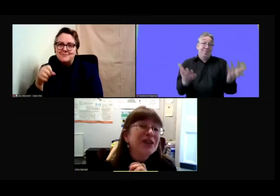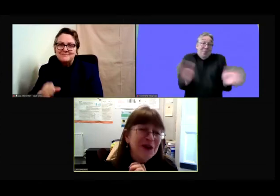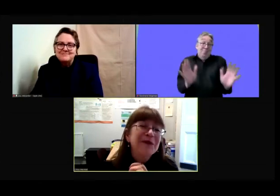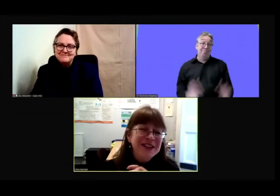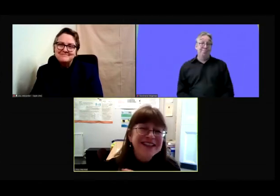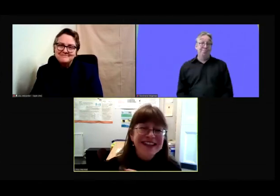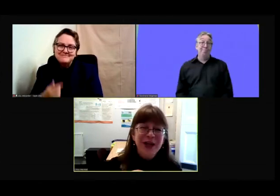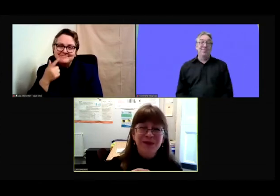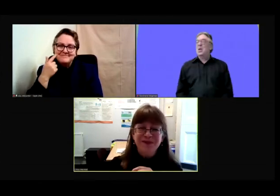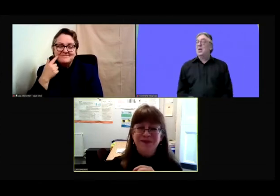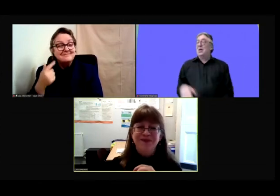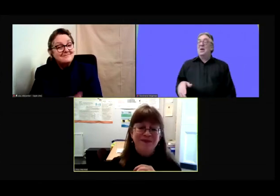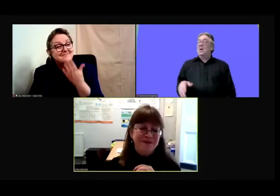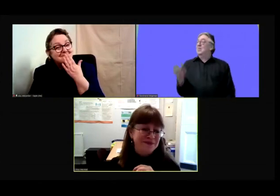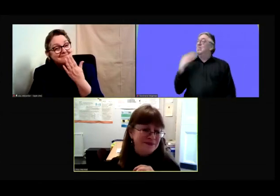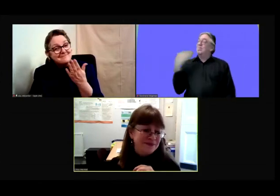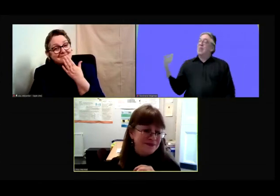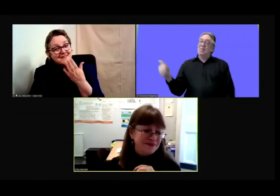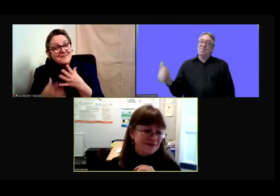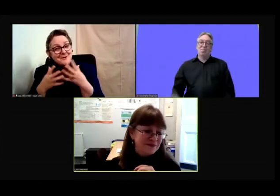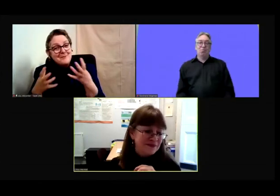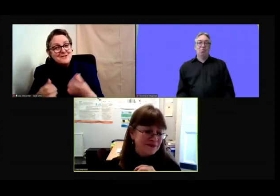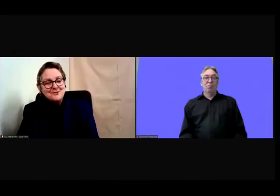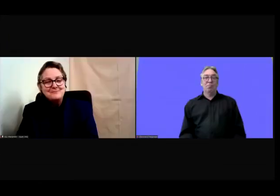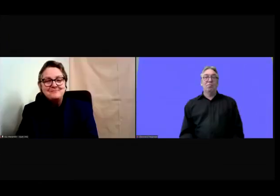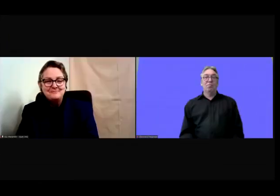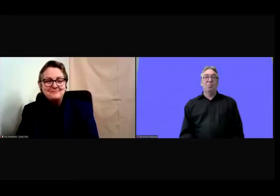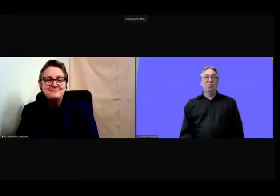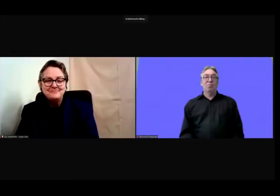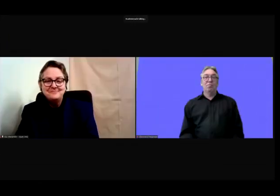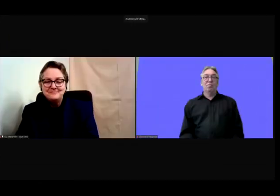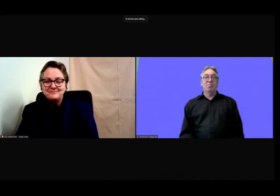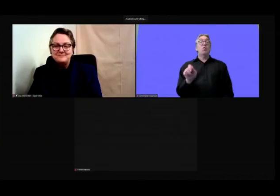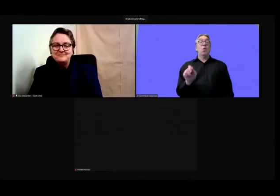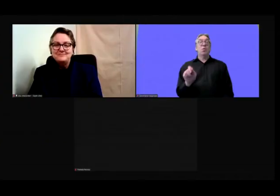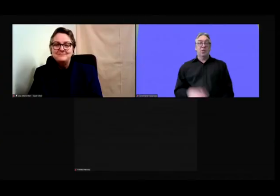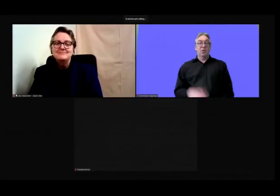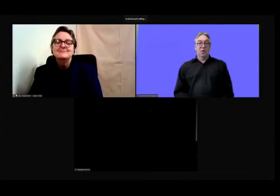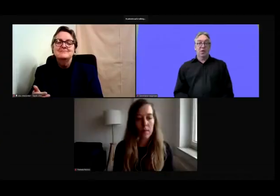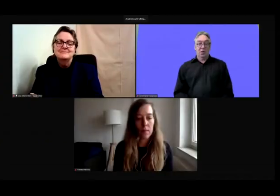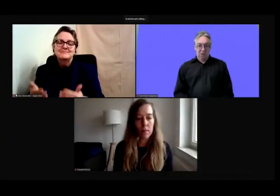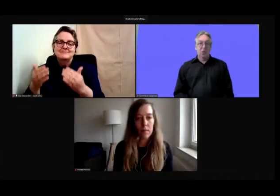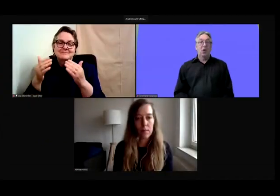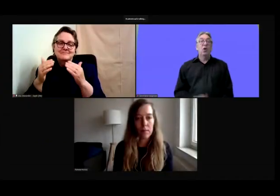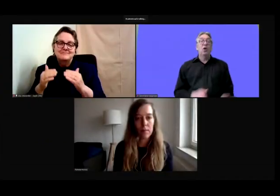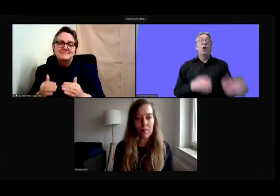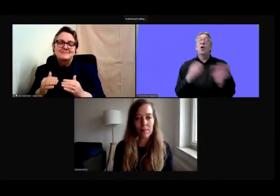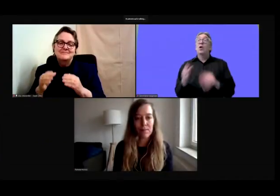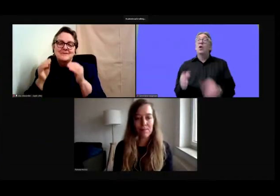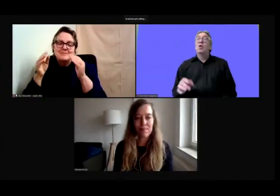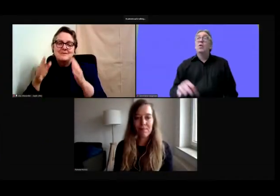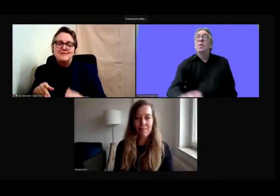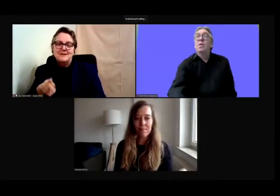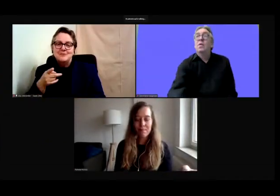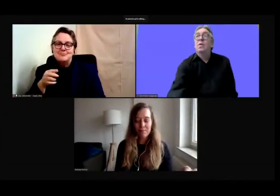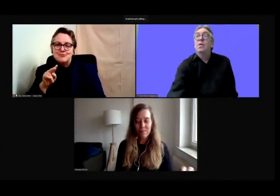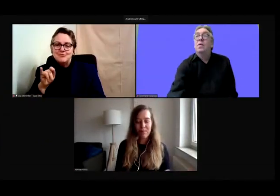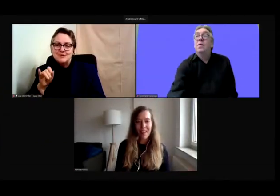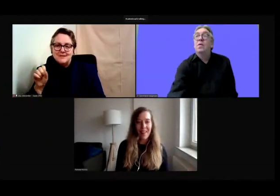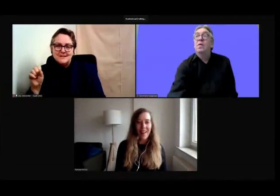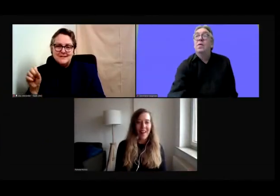Okay, thank you very much. Okay, thank you. And I give the floor to Professor Pernes, Universiteit zu